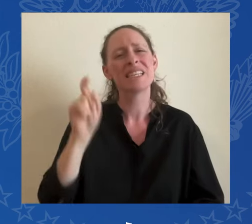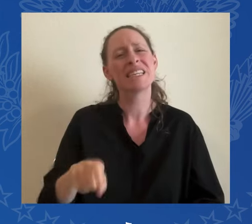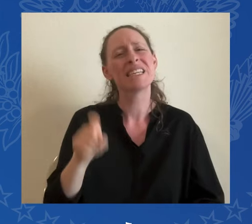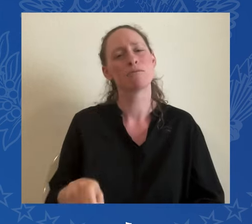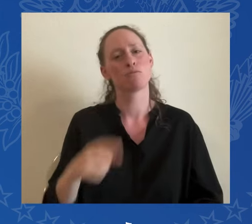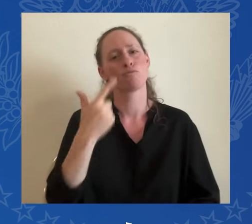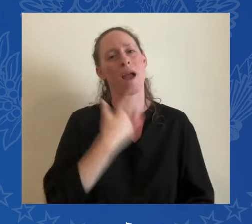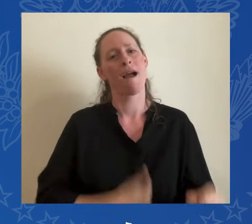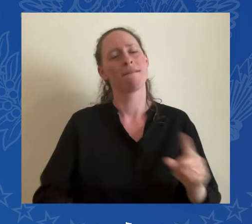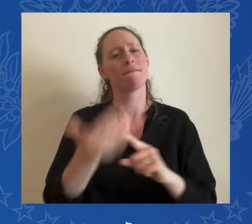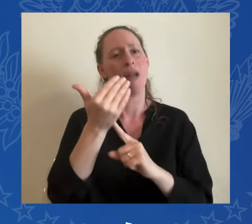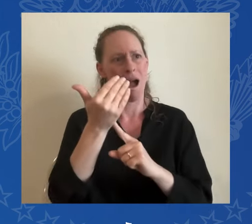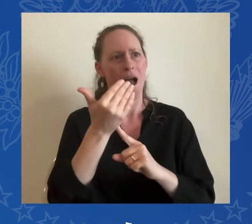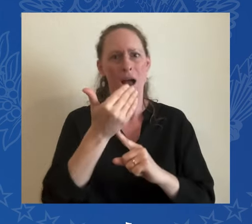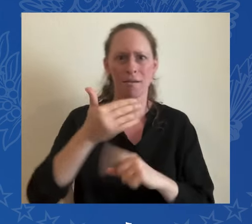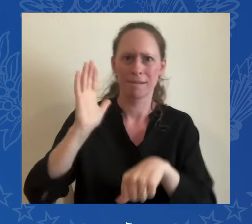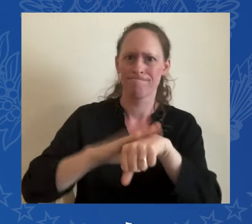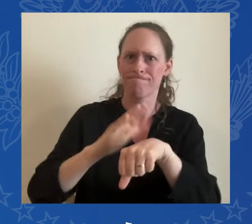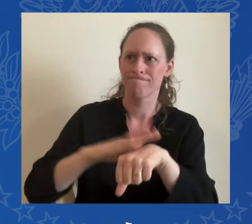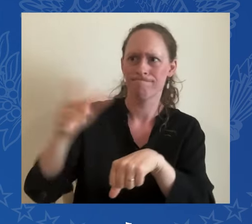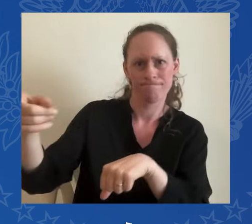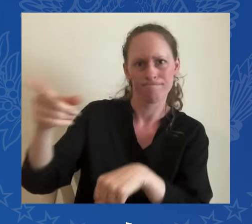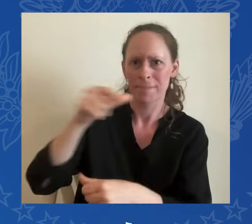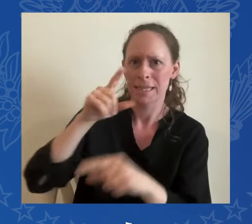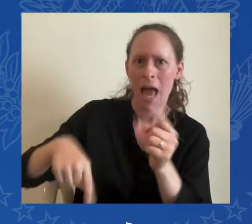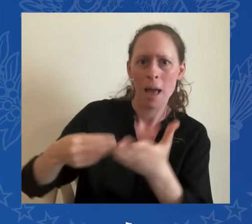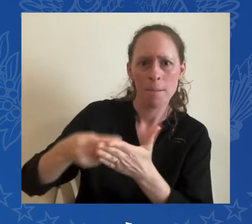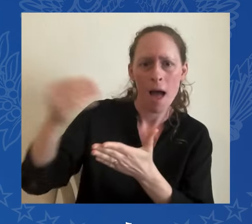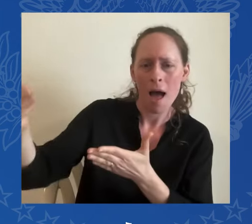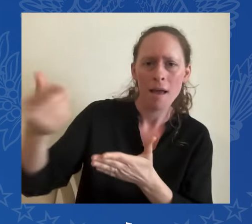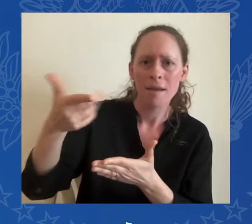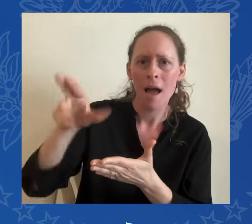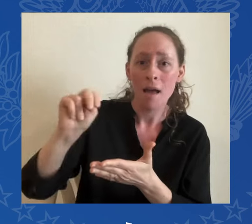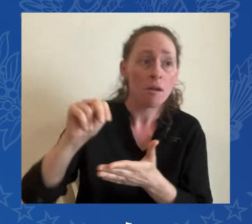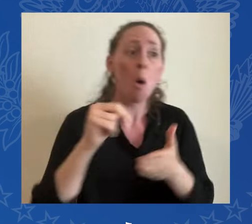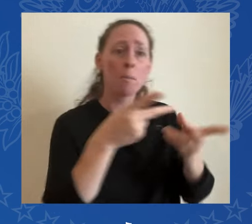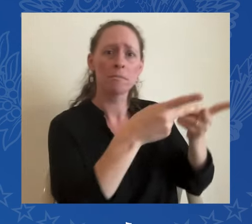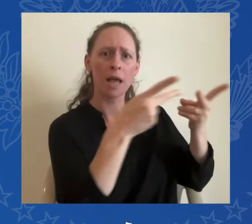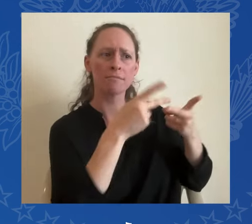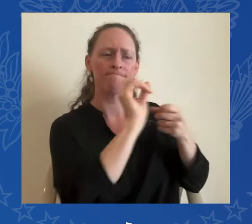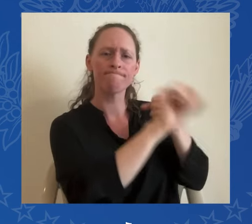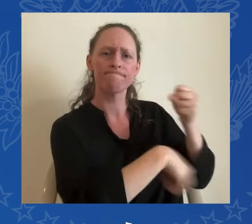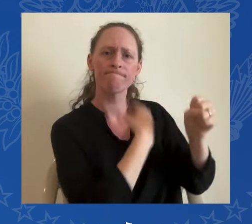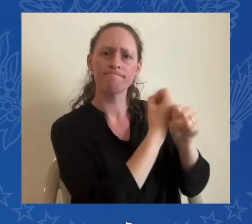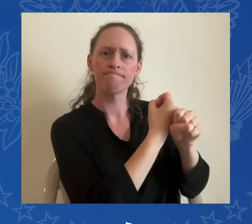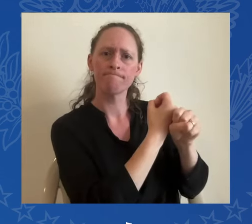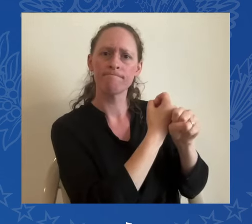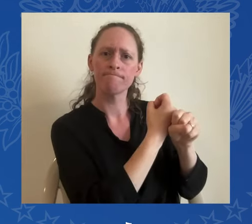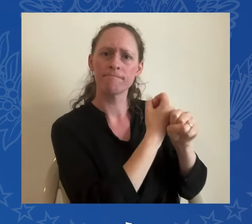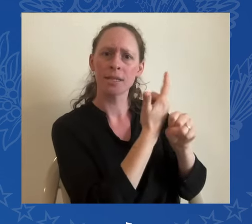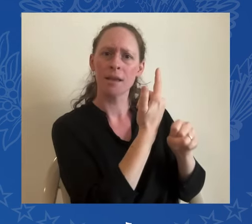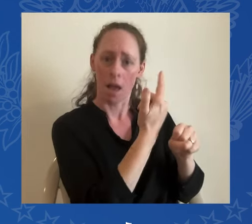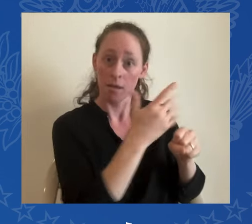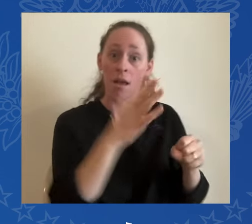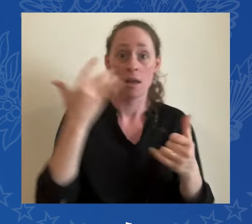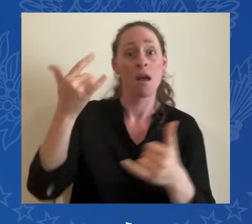end immunity from liability for gun manufacturers? The only major corporate entity that doesn't have that's immune to liability.